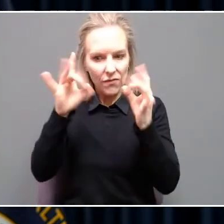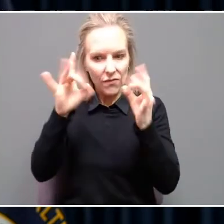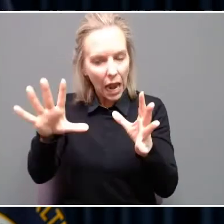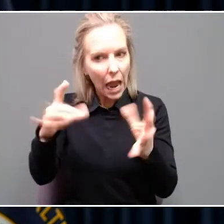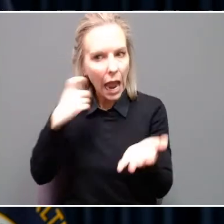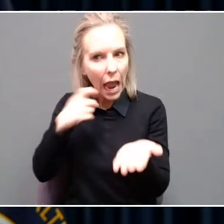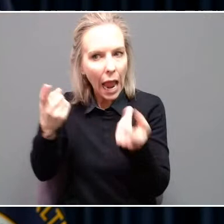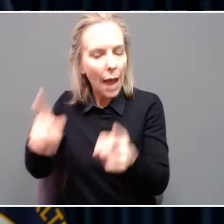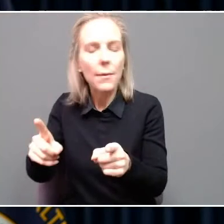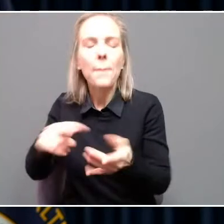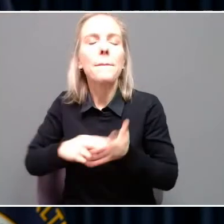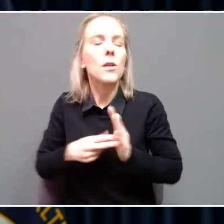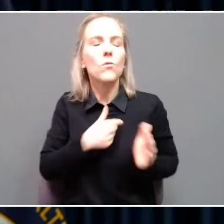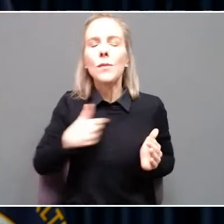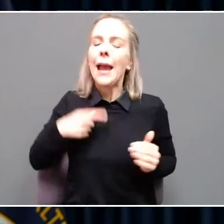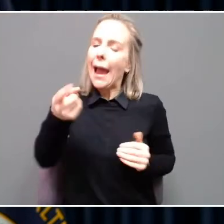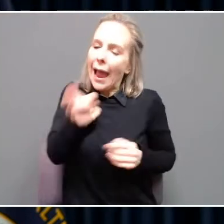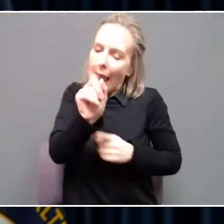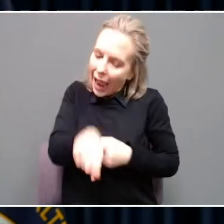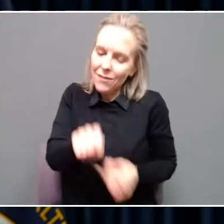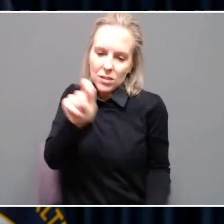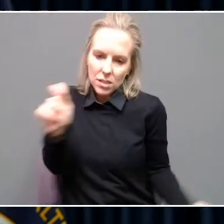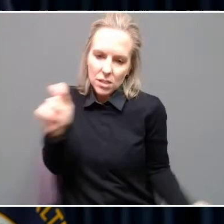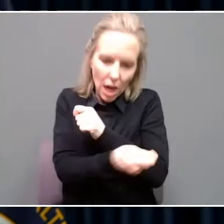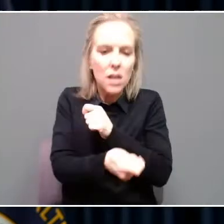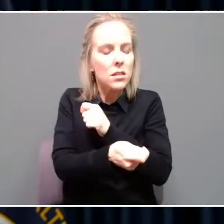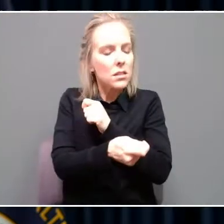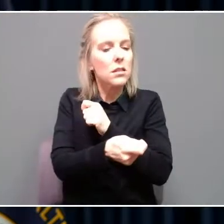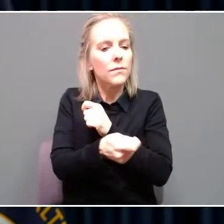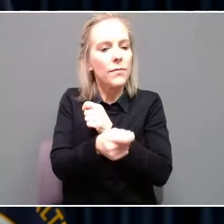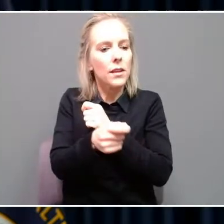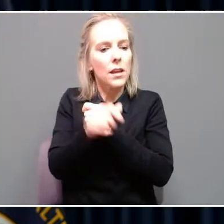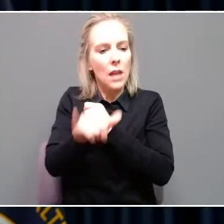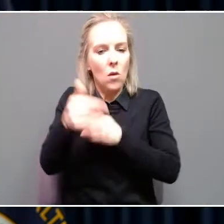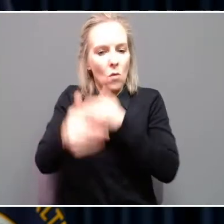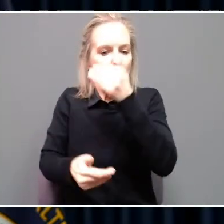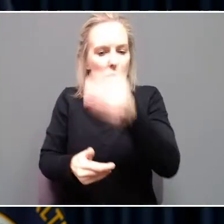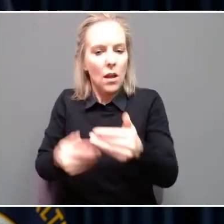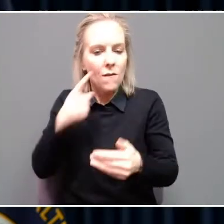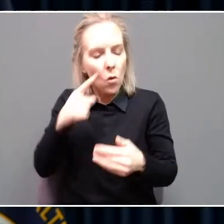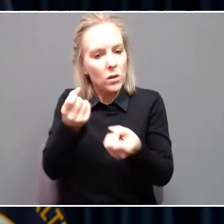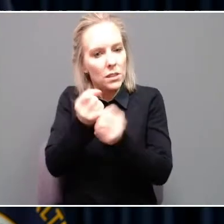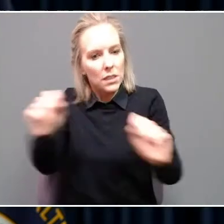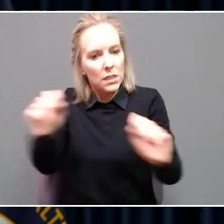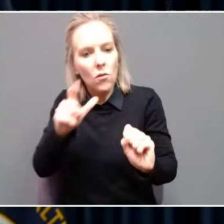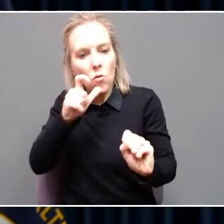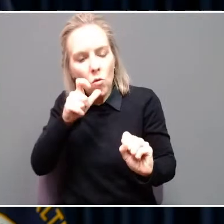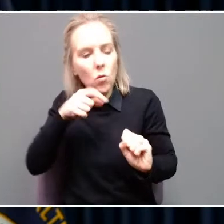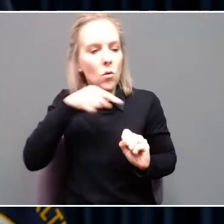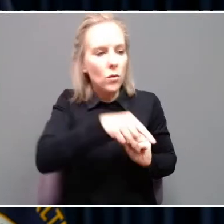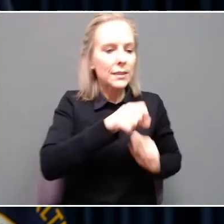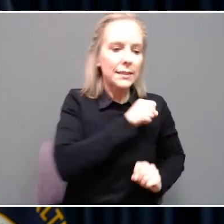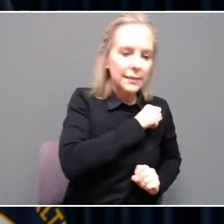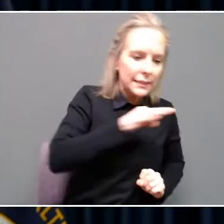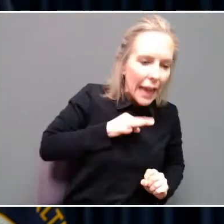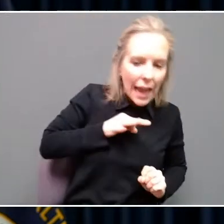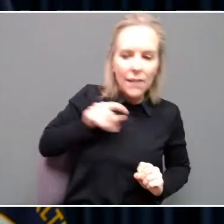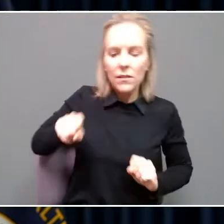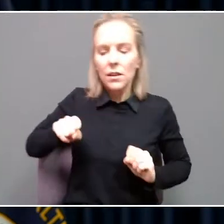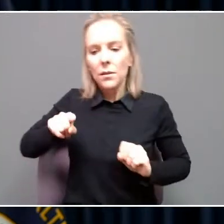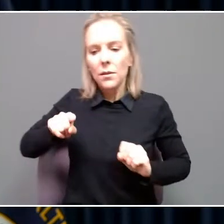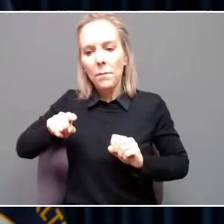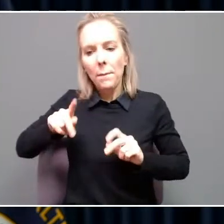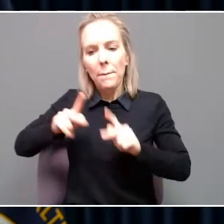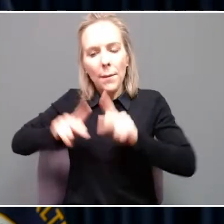to be made for the safety of both the staff and the population, and that the population has